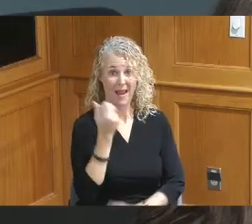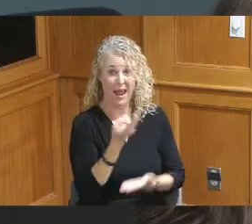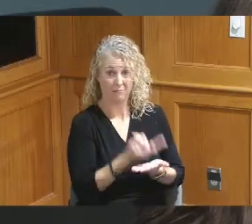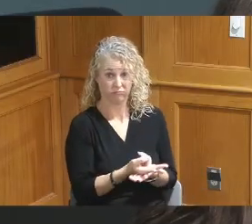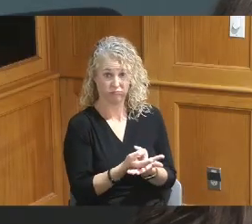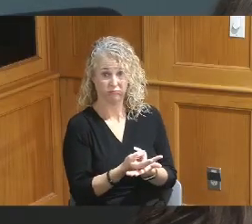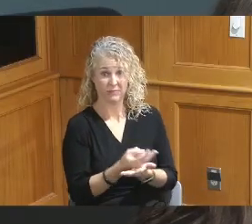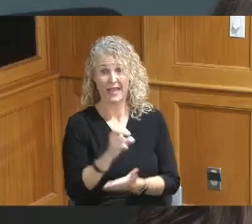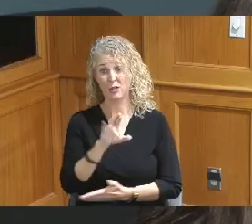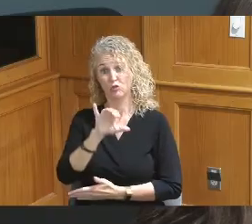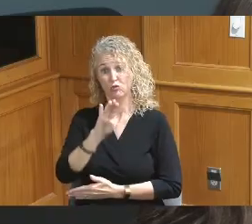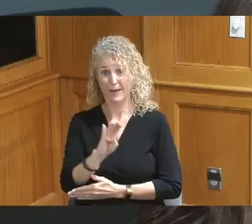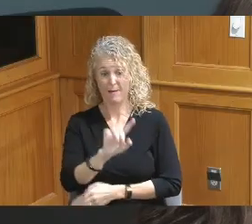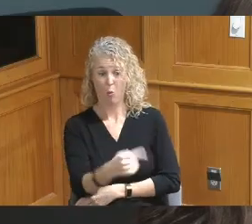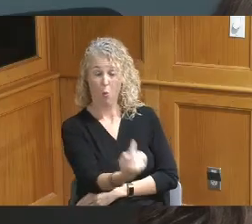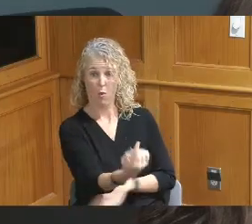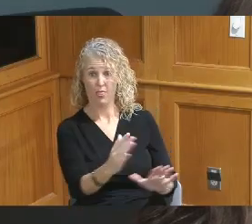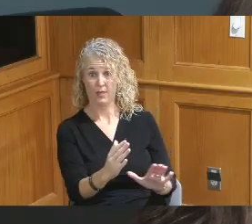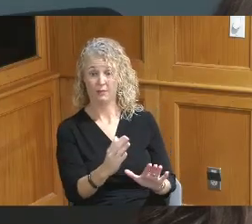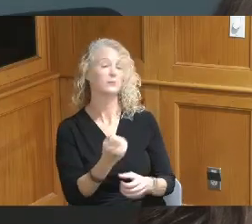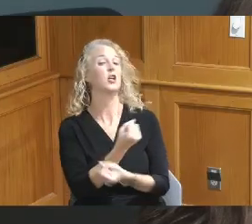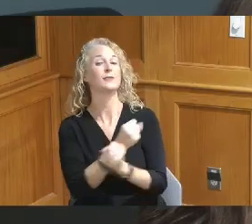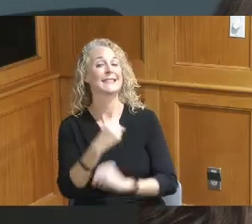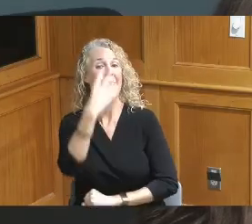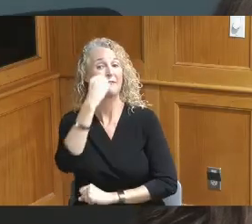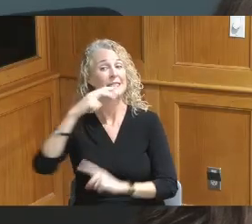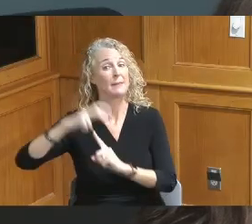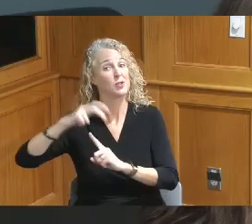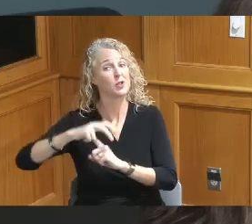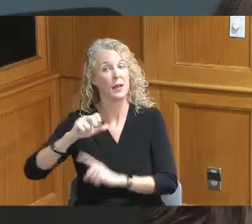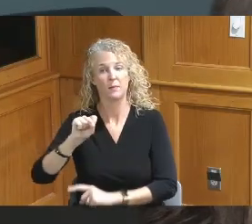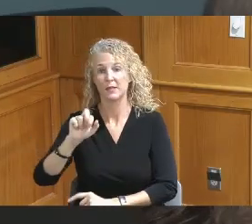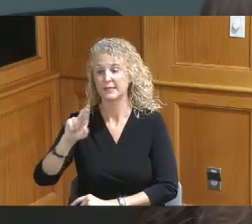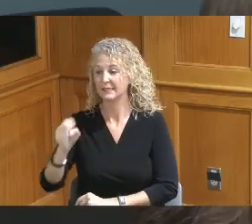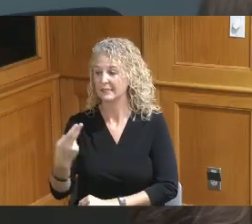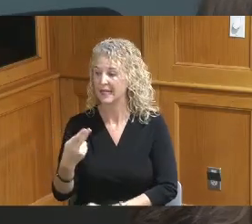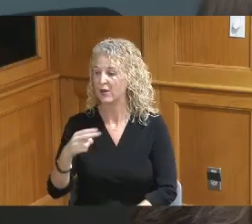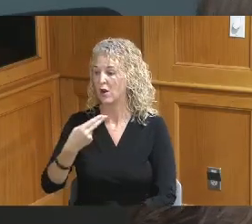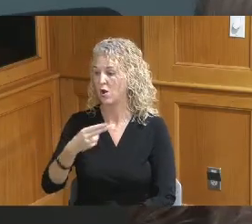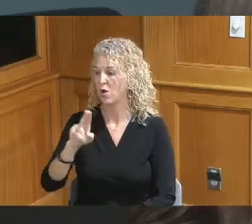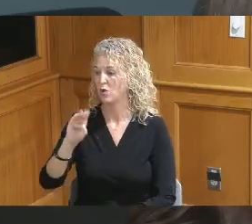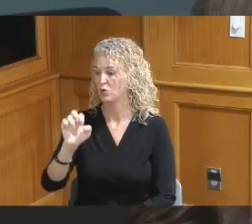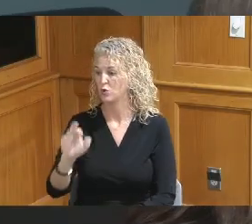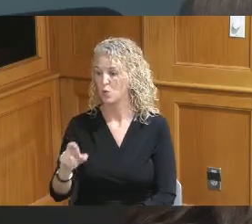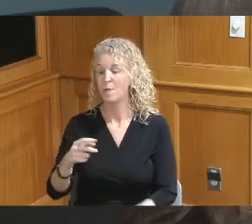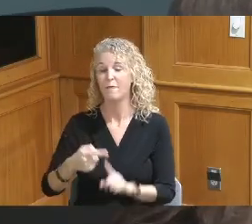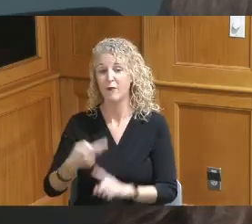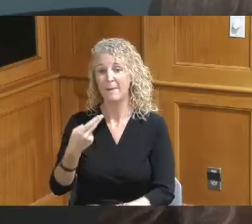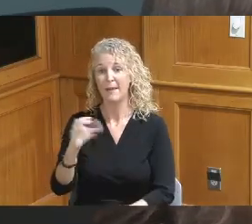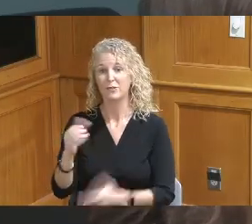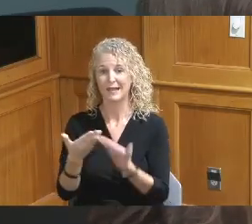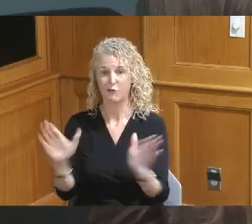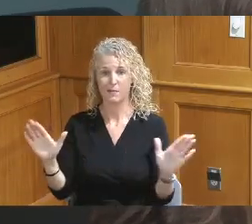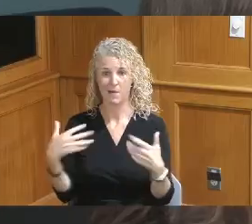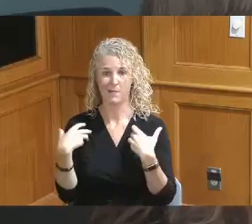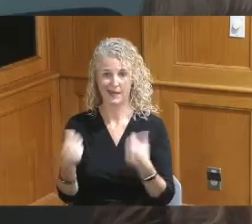Our 2025 Safe Sleep Champion is Sarah Huber from Hamilton County Public Health. Please come